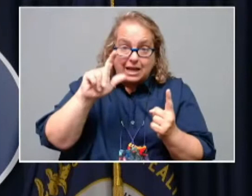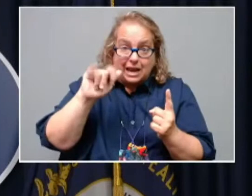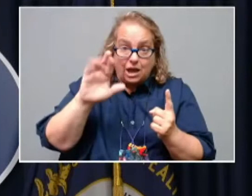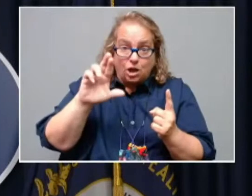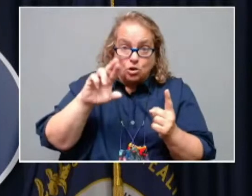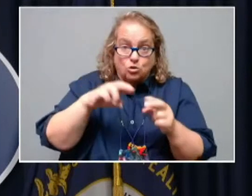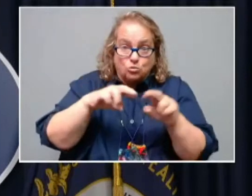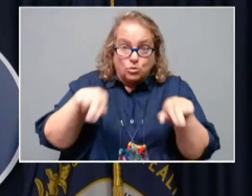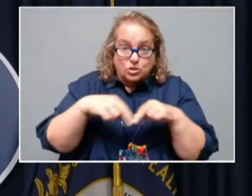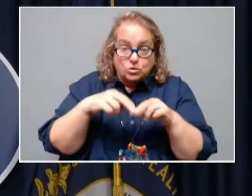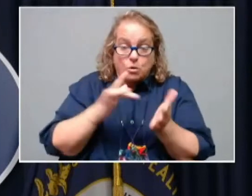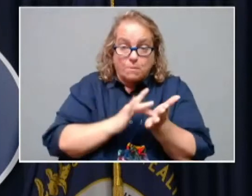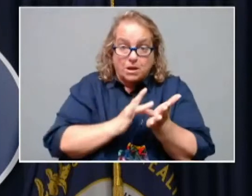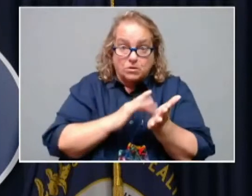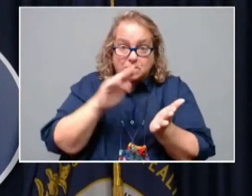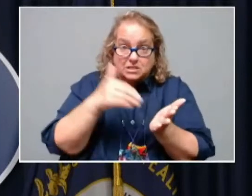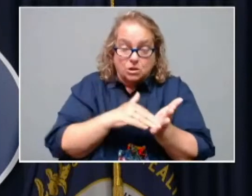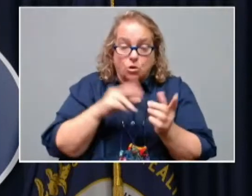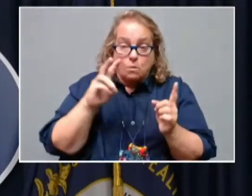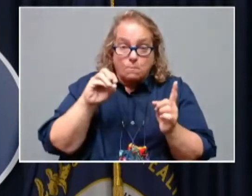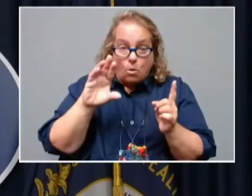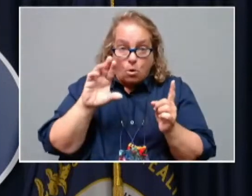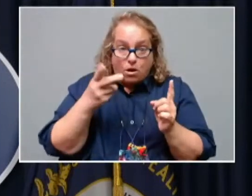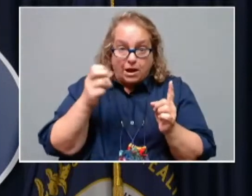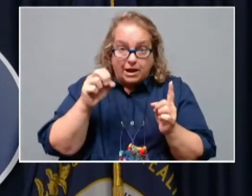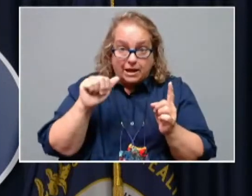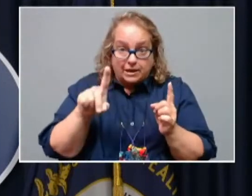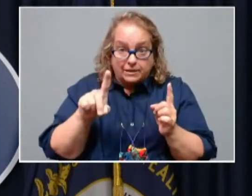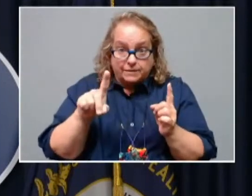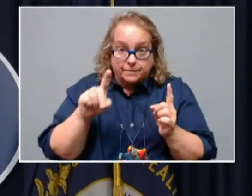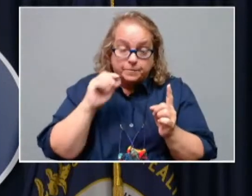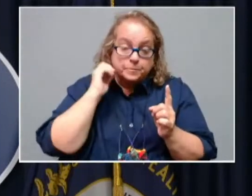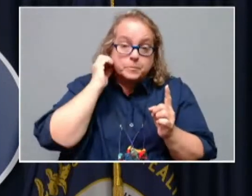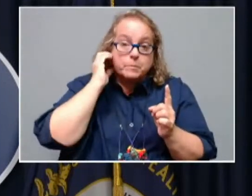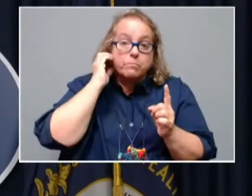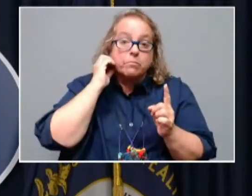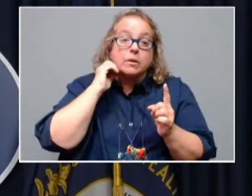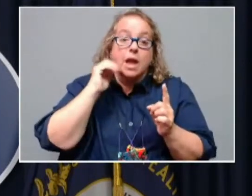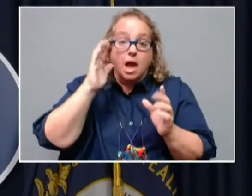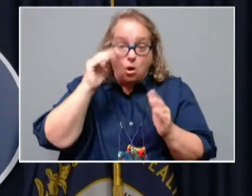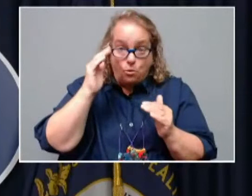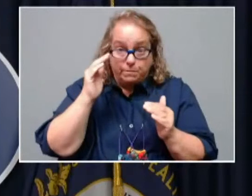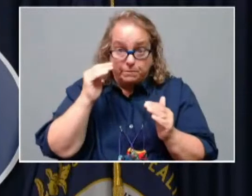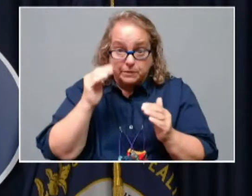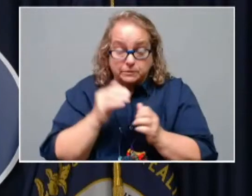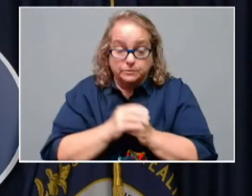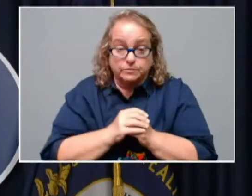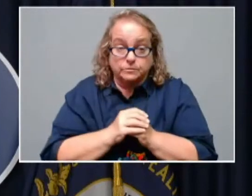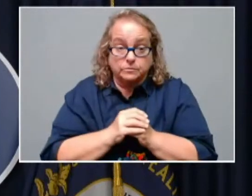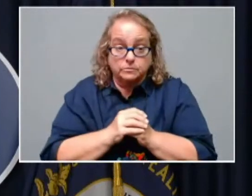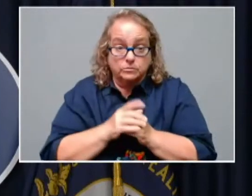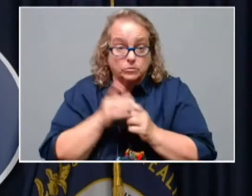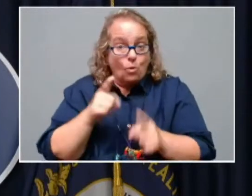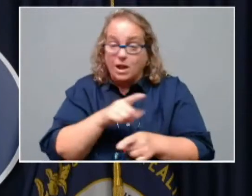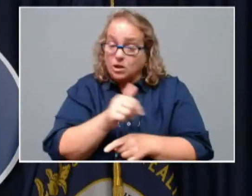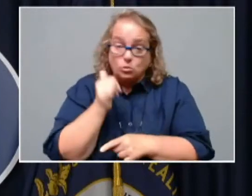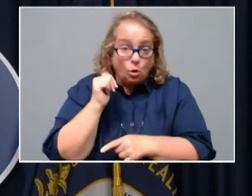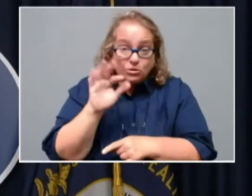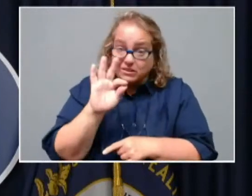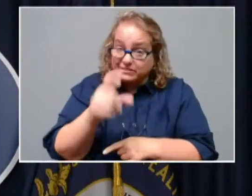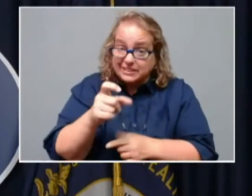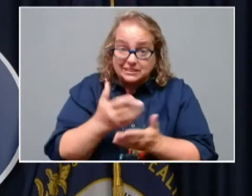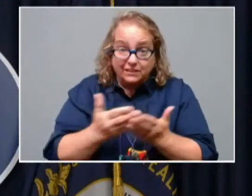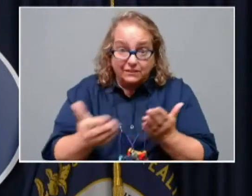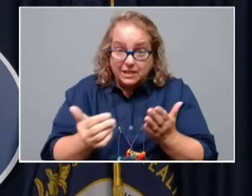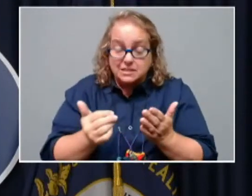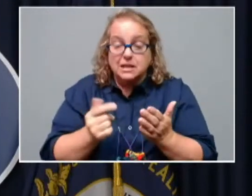Center in Moorhead. I hope while this won't fix things, it shows that